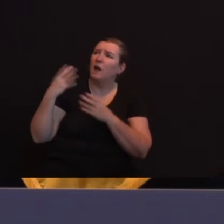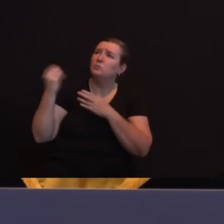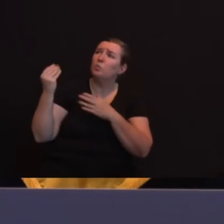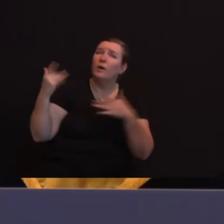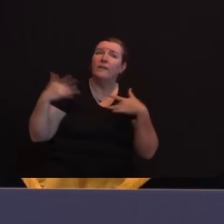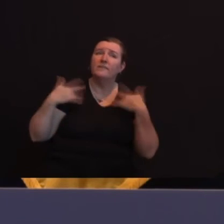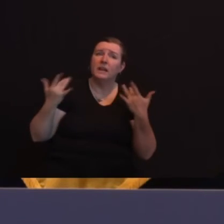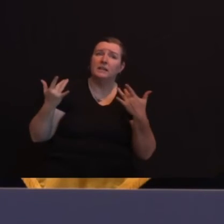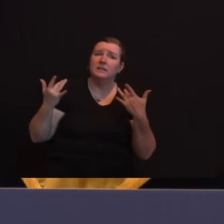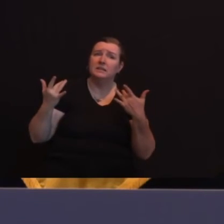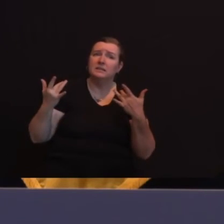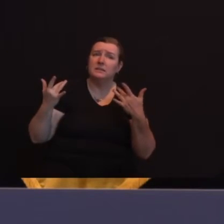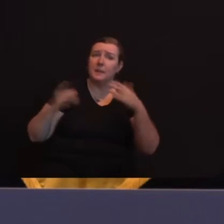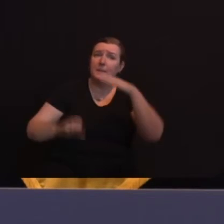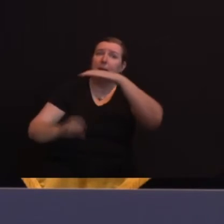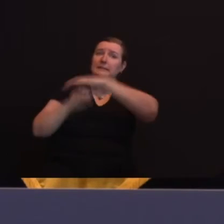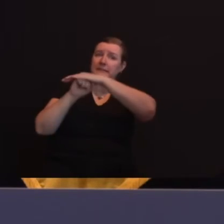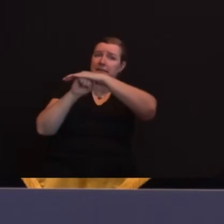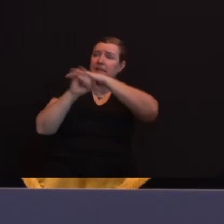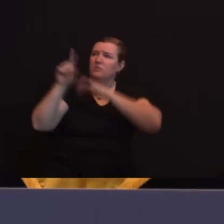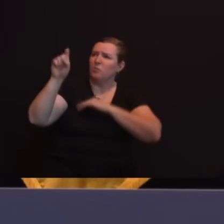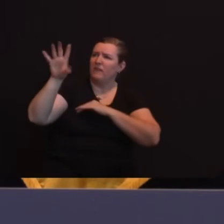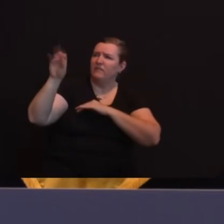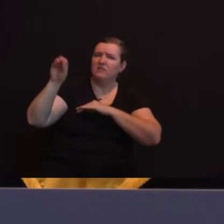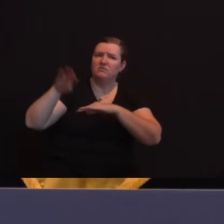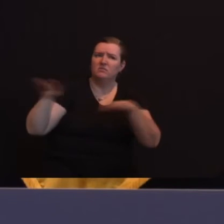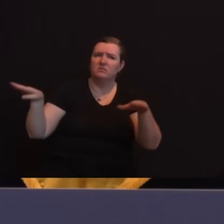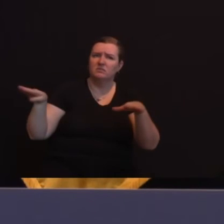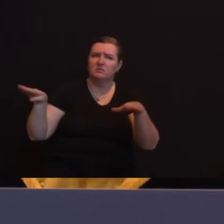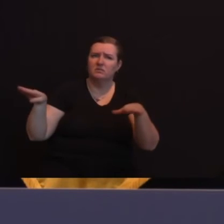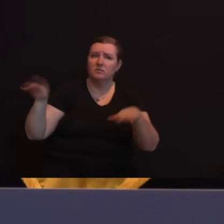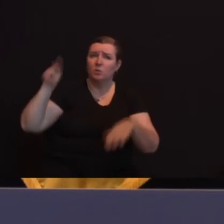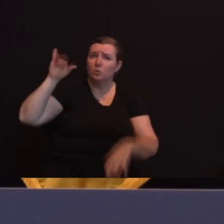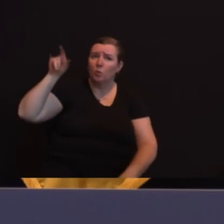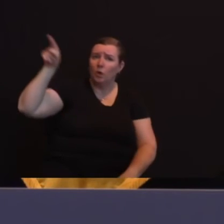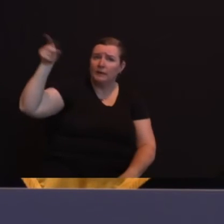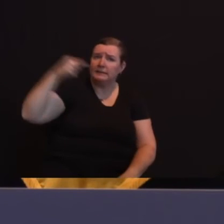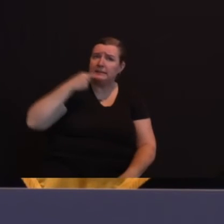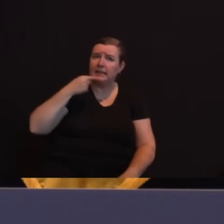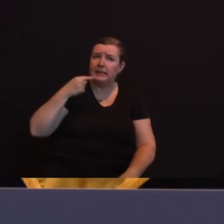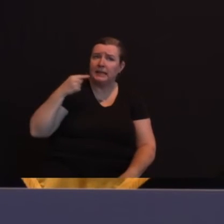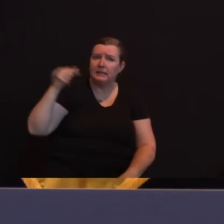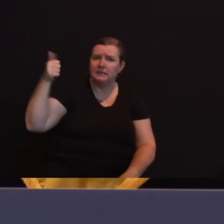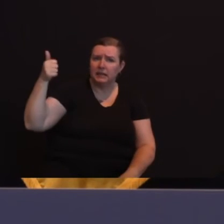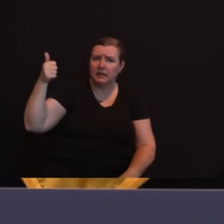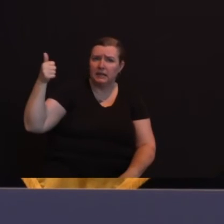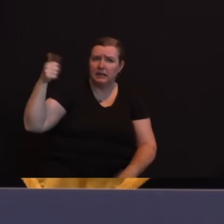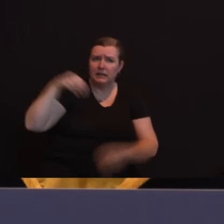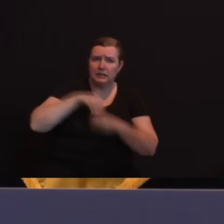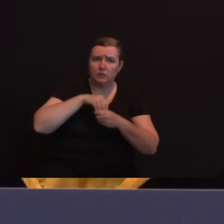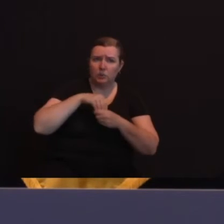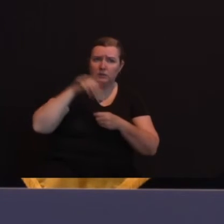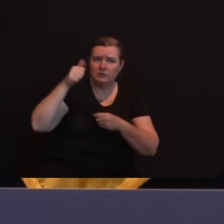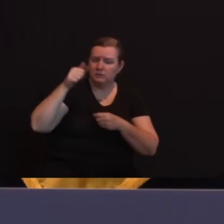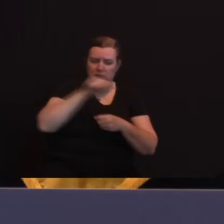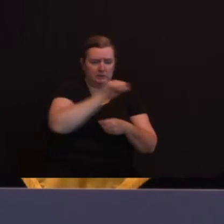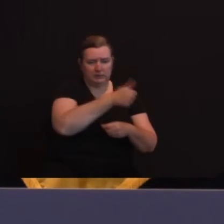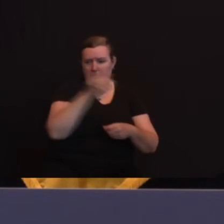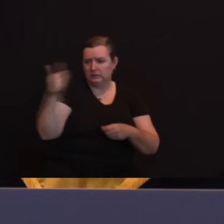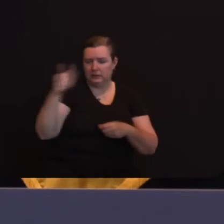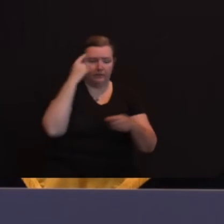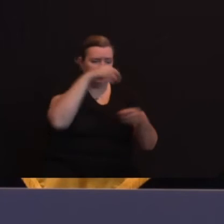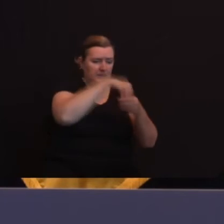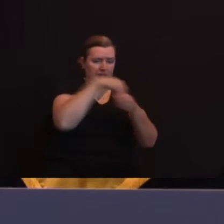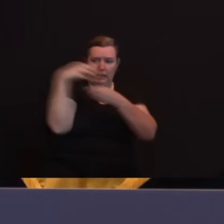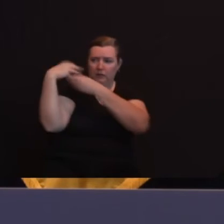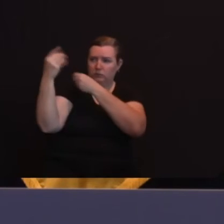when New York is limiting both indoor and outdoor gatherings at private residences to just 10 people? To what? To just 10 people. Yep. I